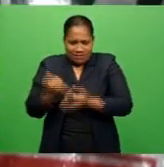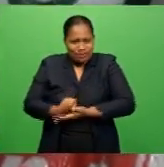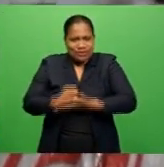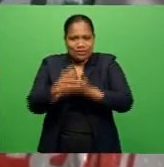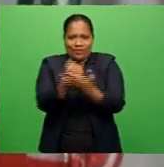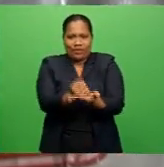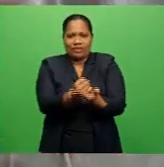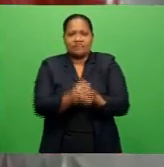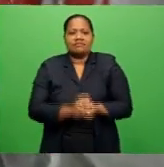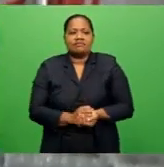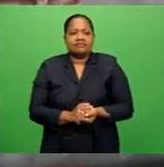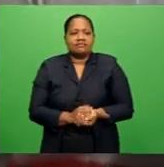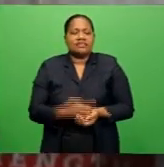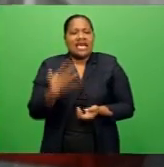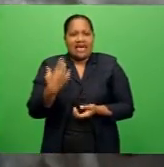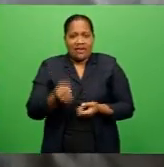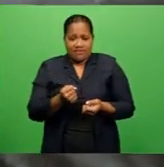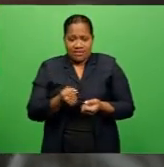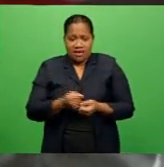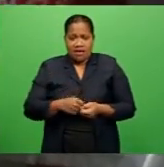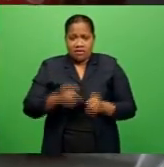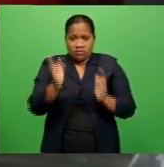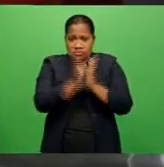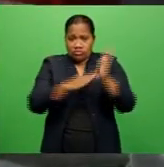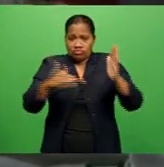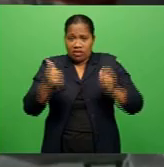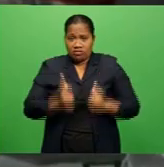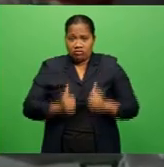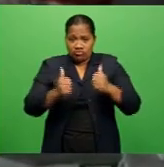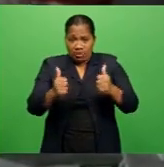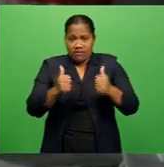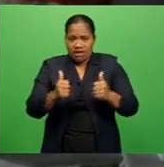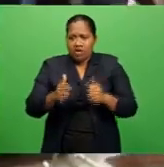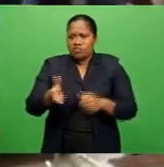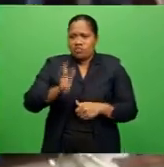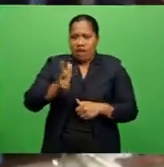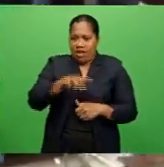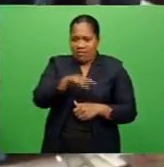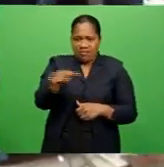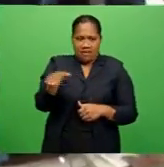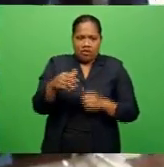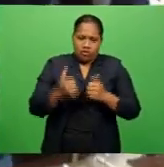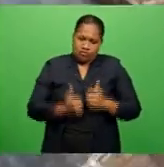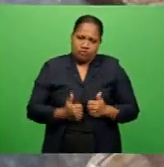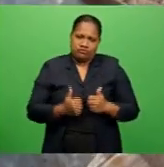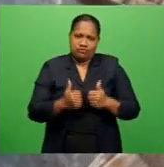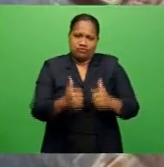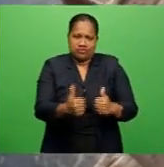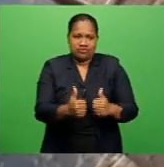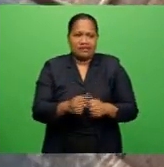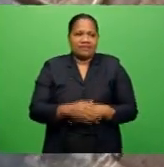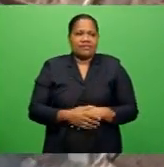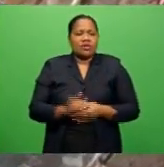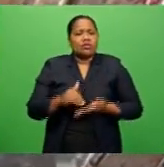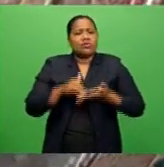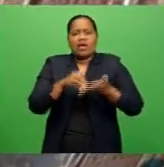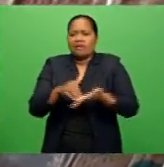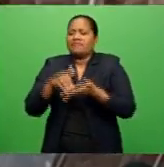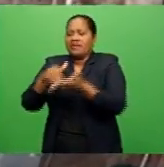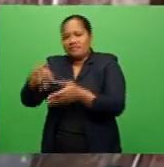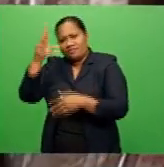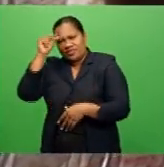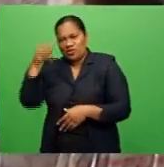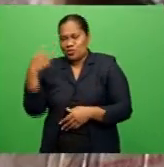they have rehired the lorry drivers at their own cost. He has acknowledged the support towards government efforts to help affected